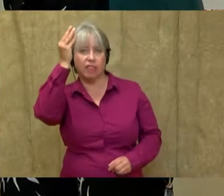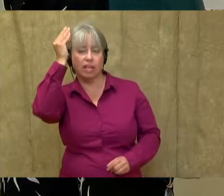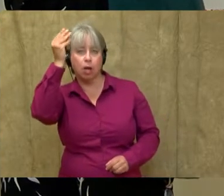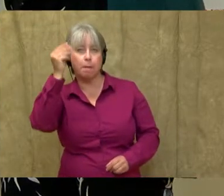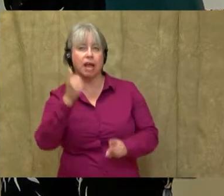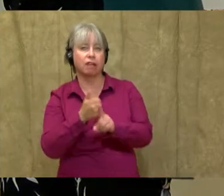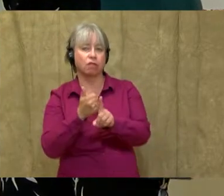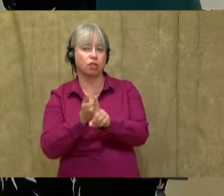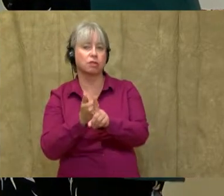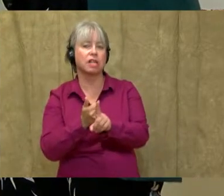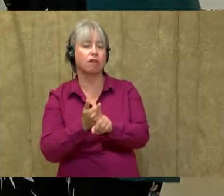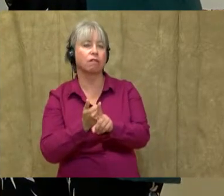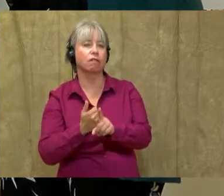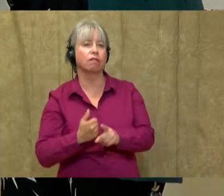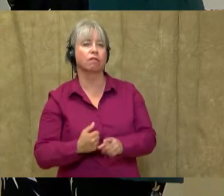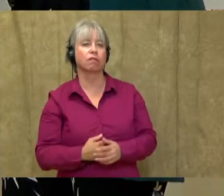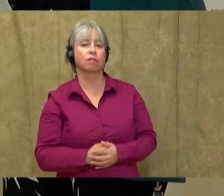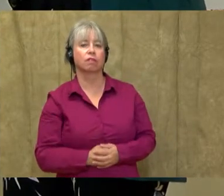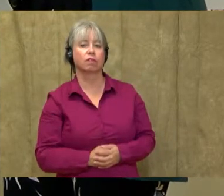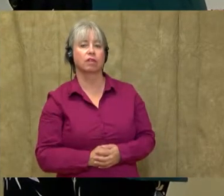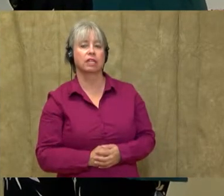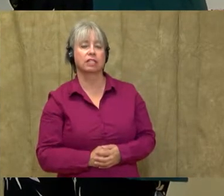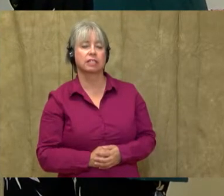and then we'll go back to the poems.